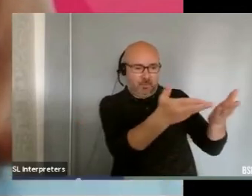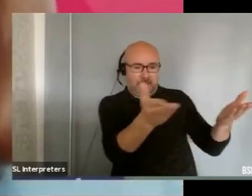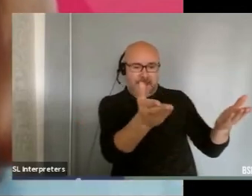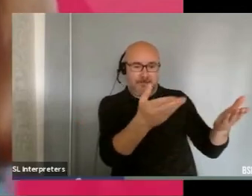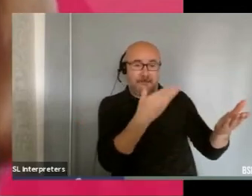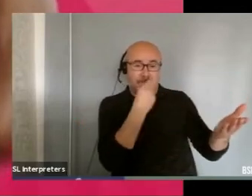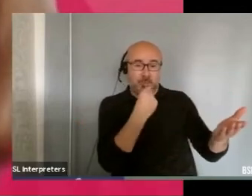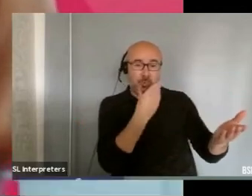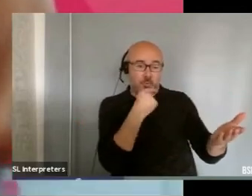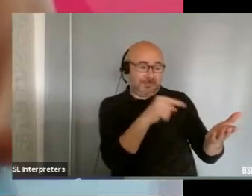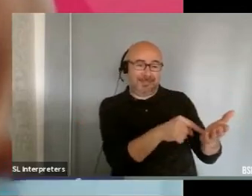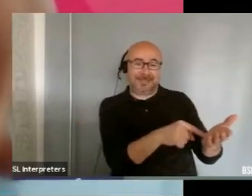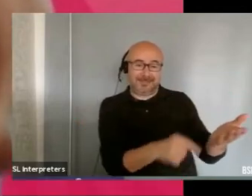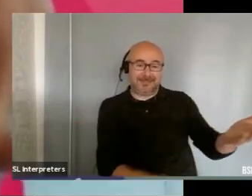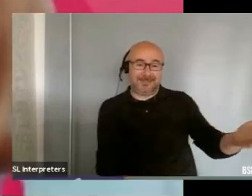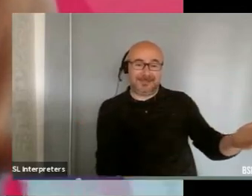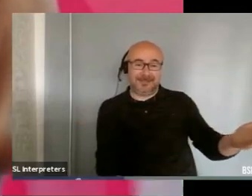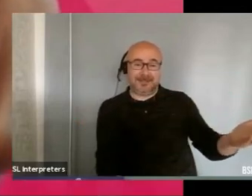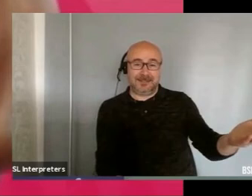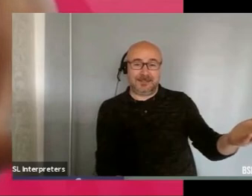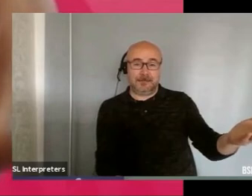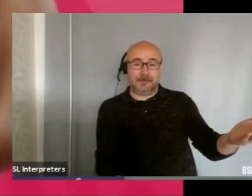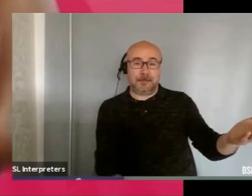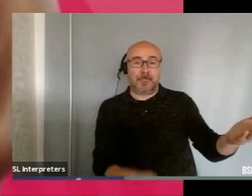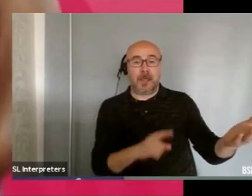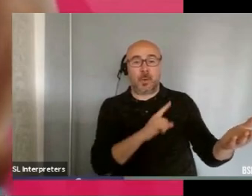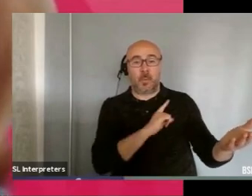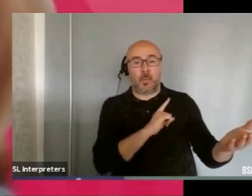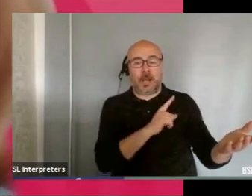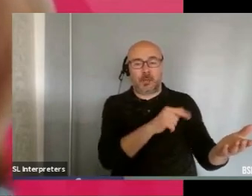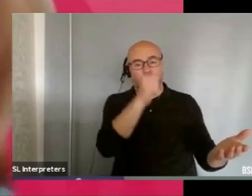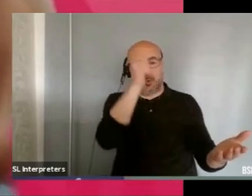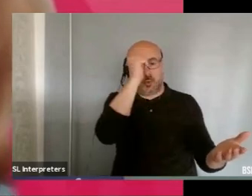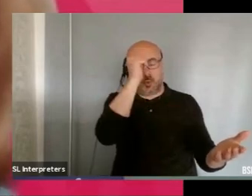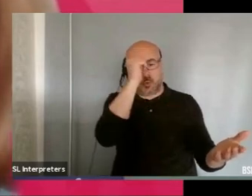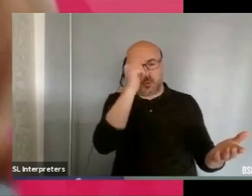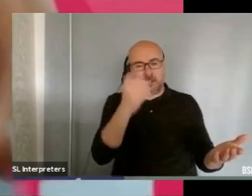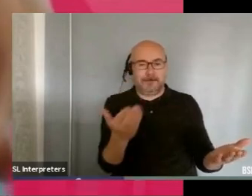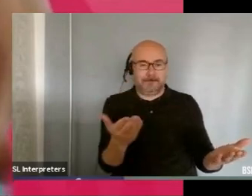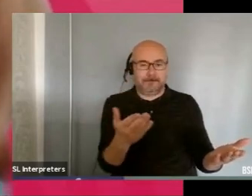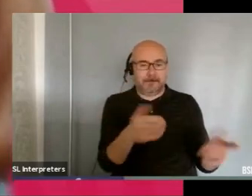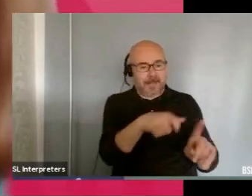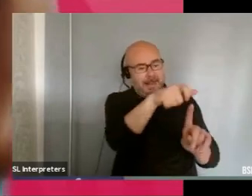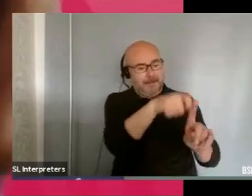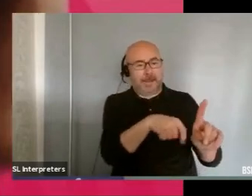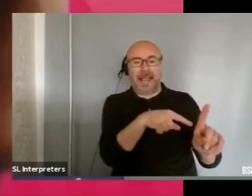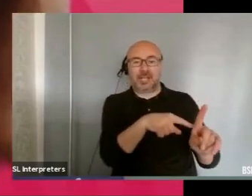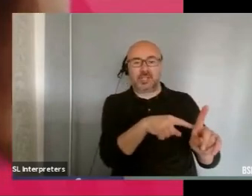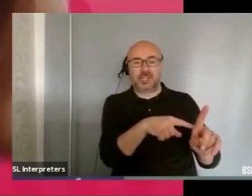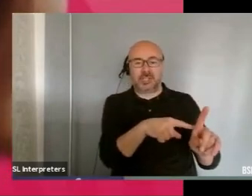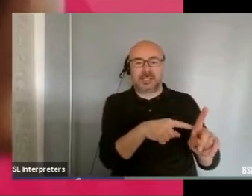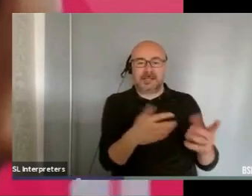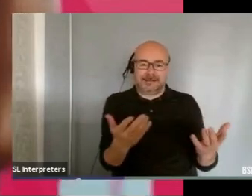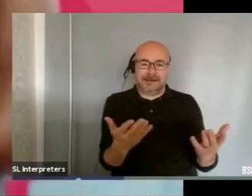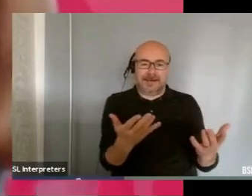about seeing past the hospital gown to the person themselves. And you so